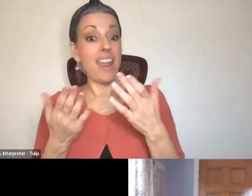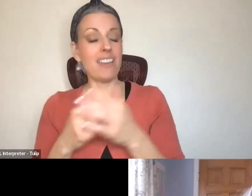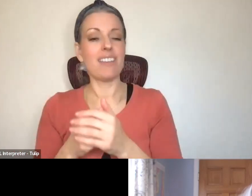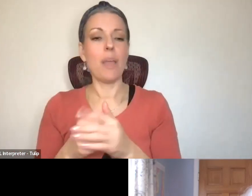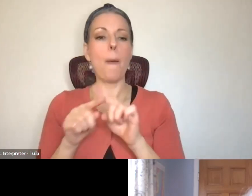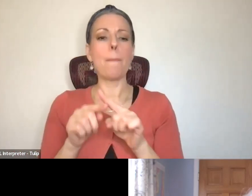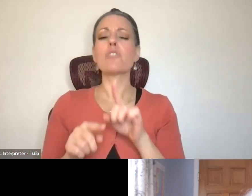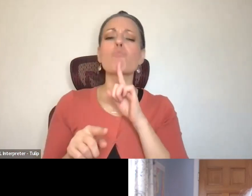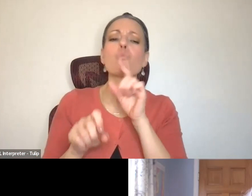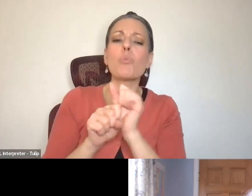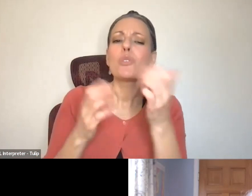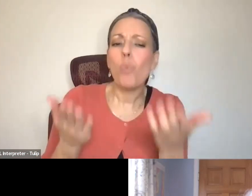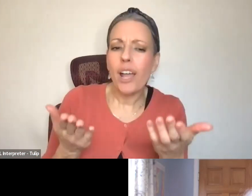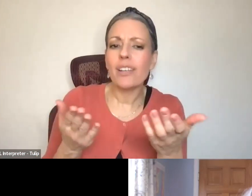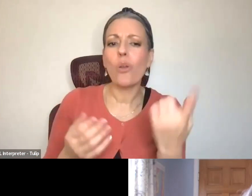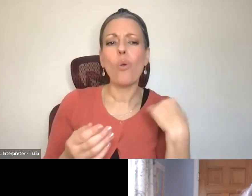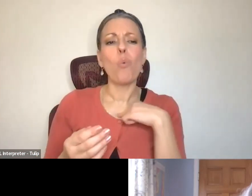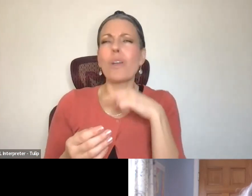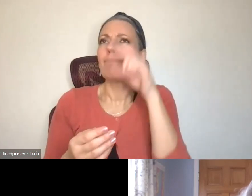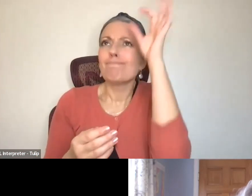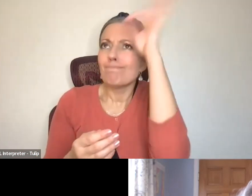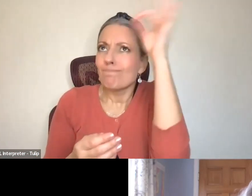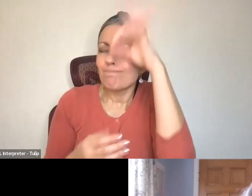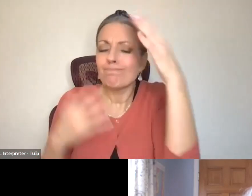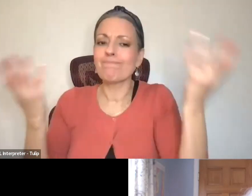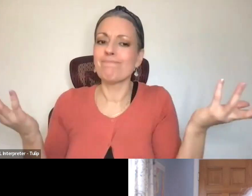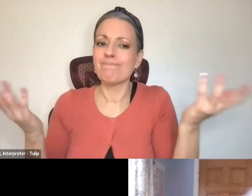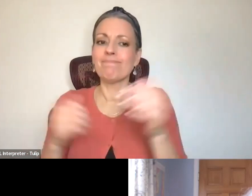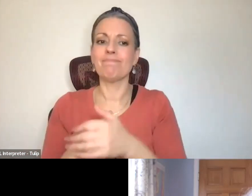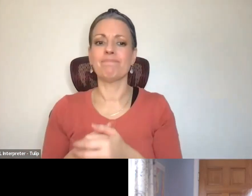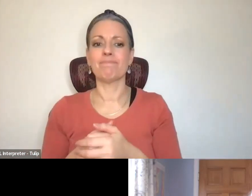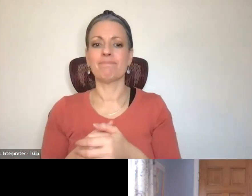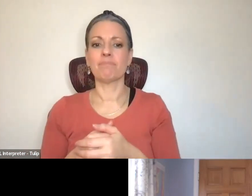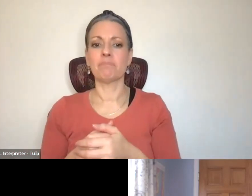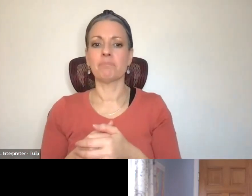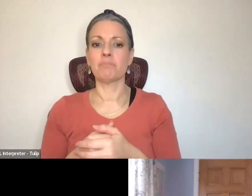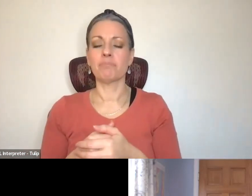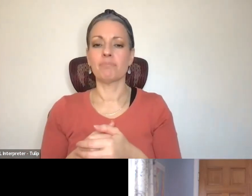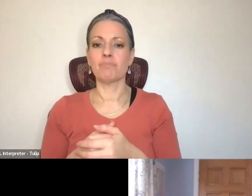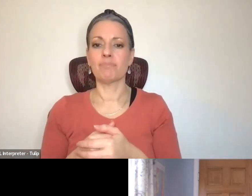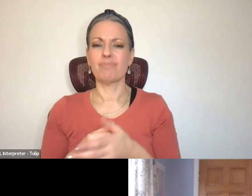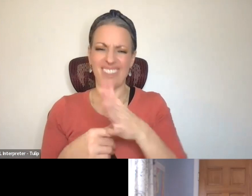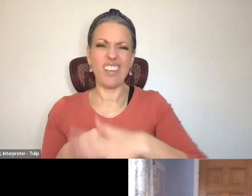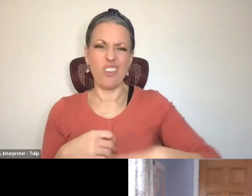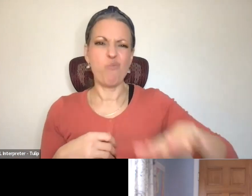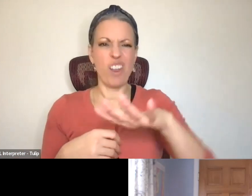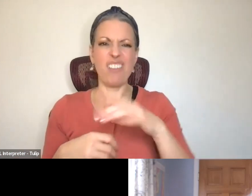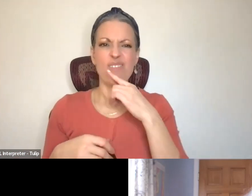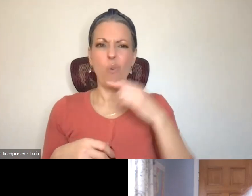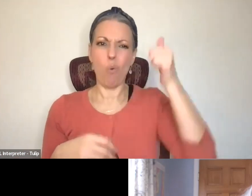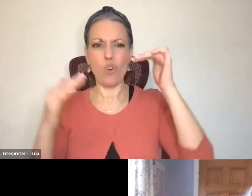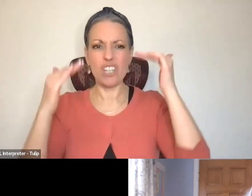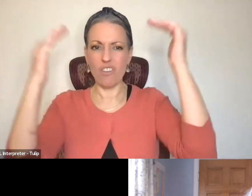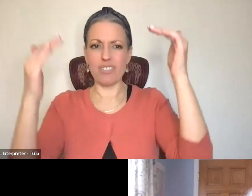the reality is that we know very little about it in the arena of older